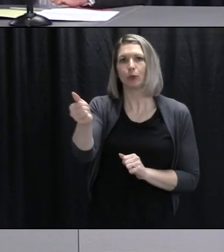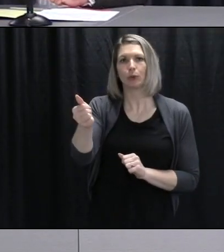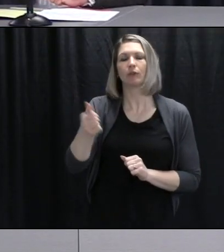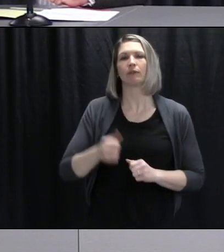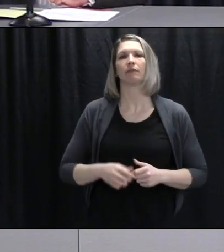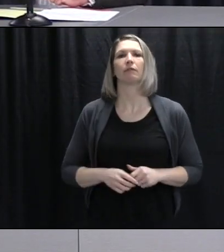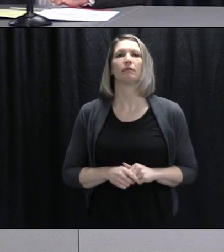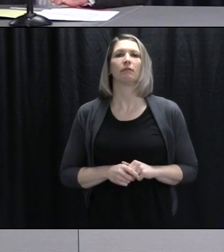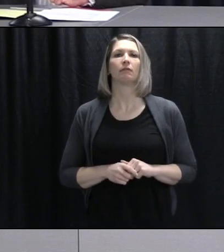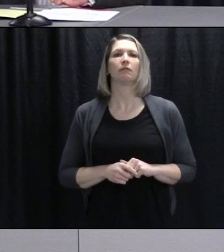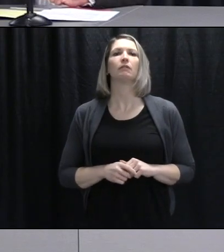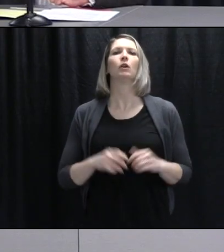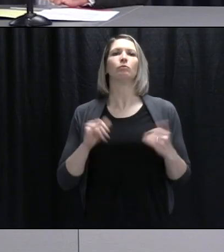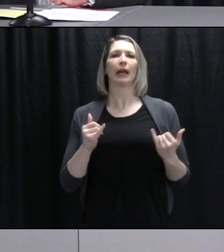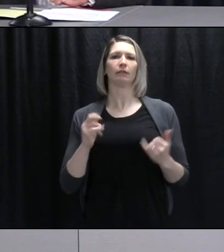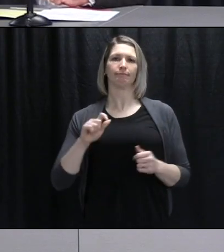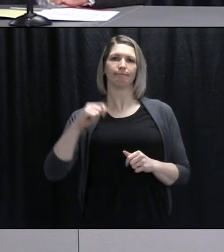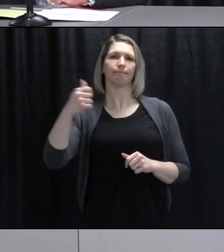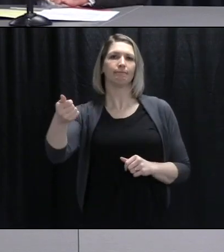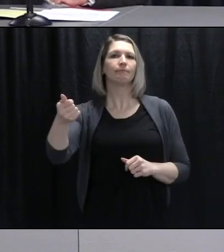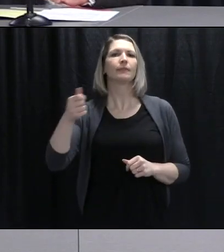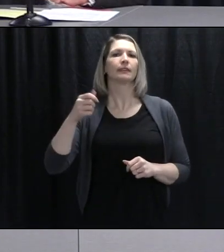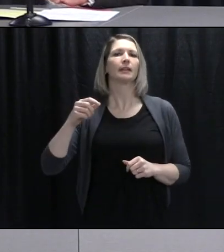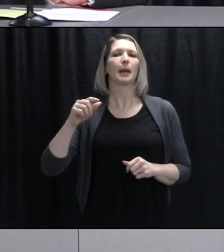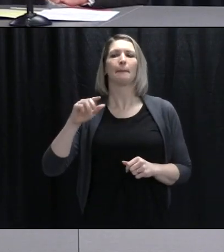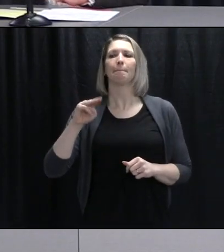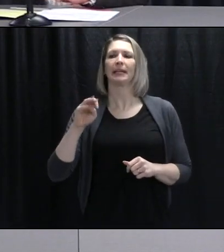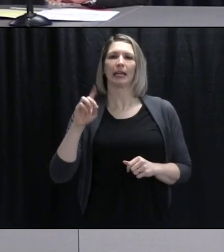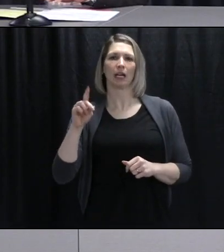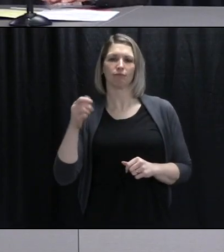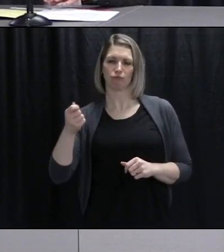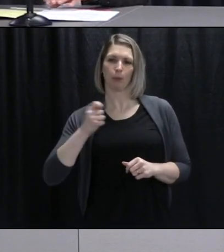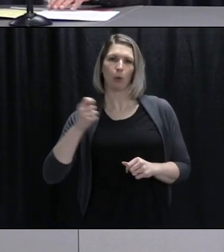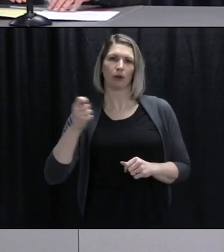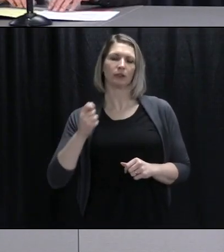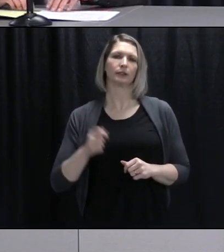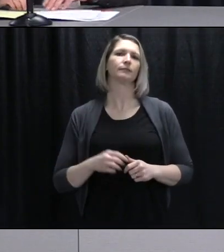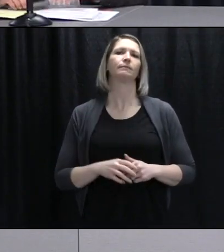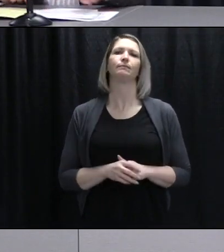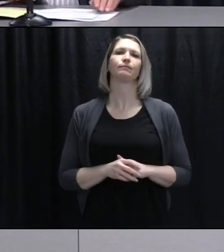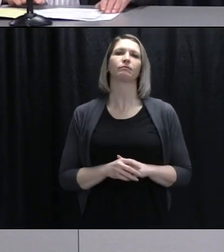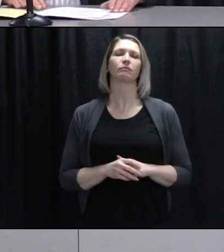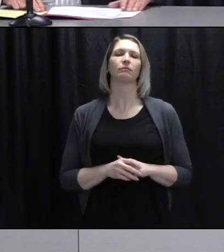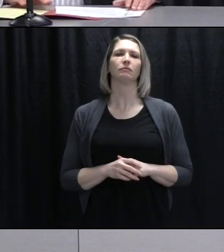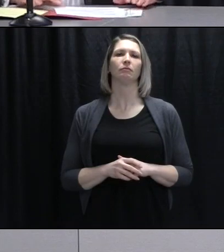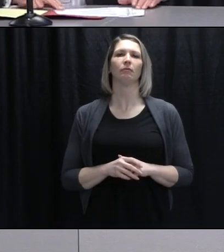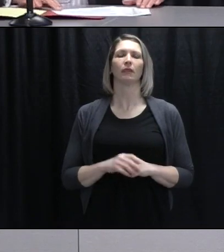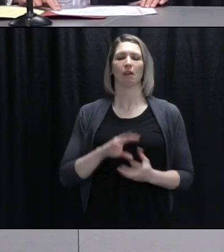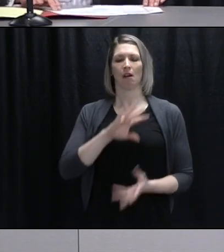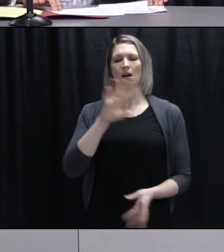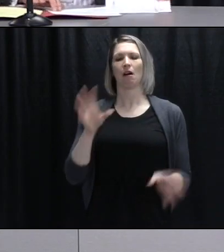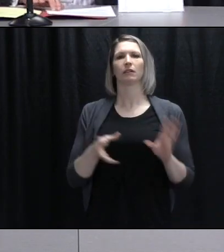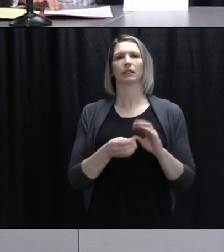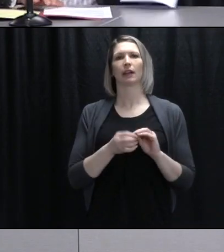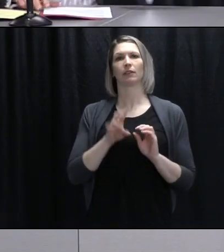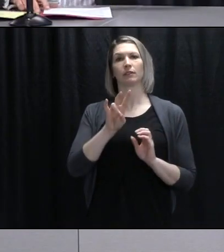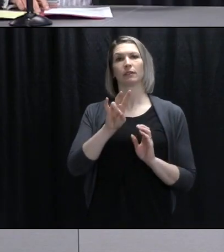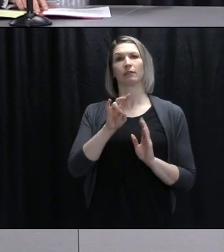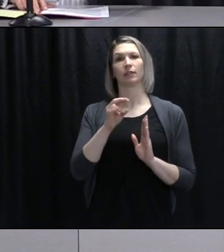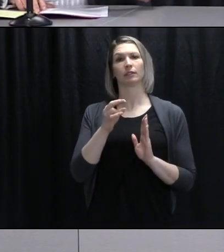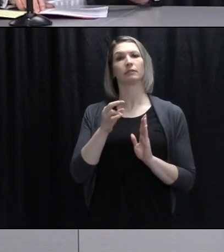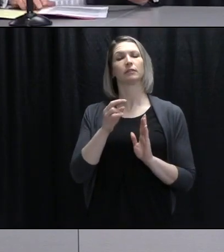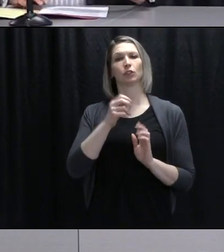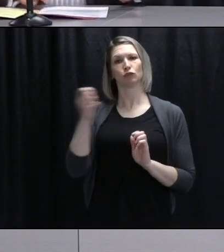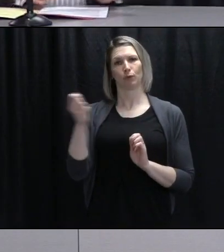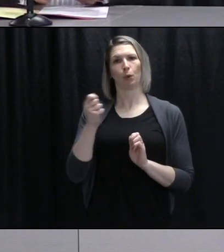turn it over to the media for some questions. For the benefit of our speakers, we have 7 reporters registered for today's call.